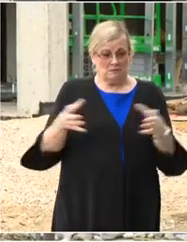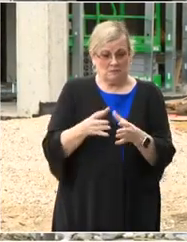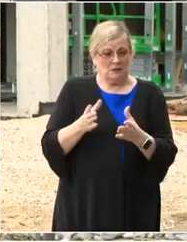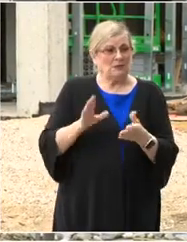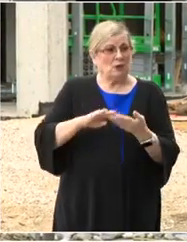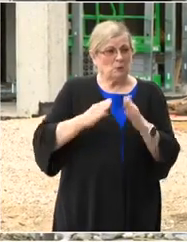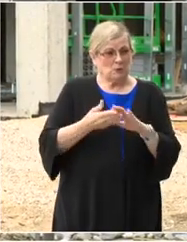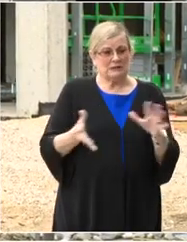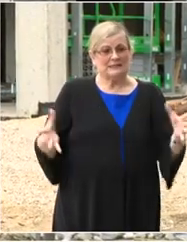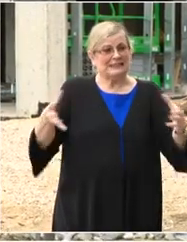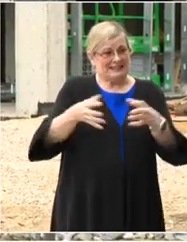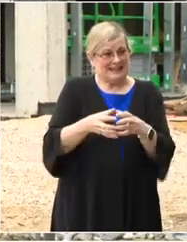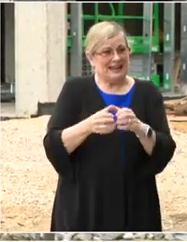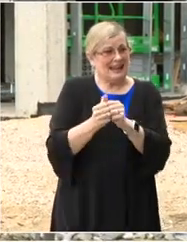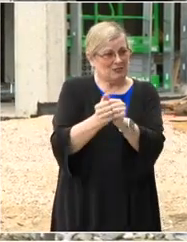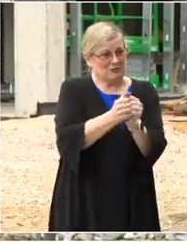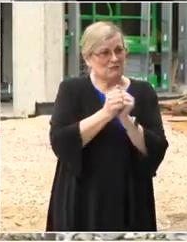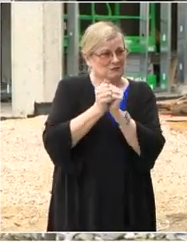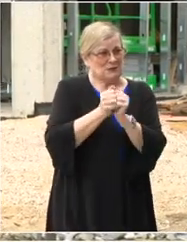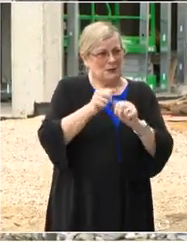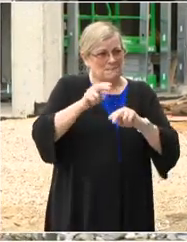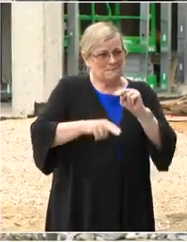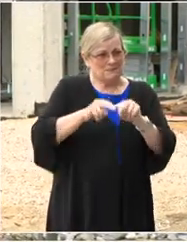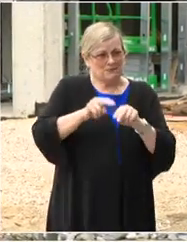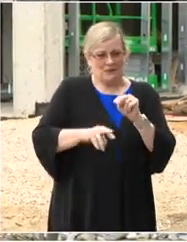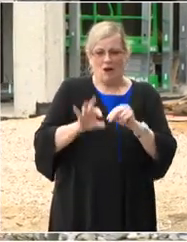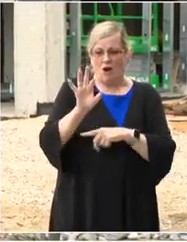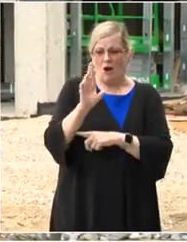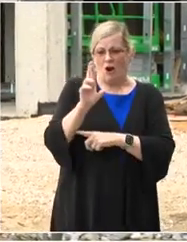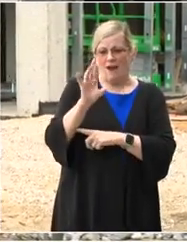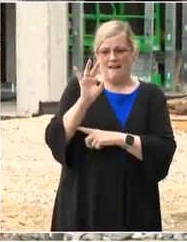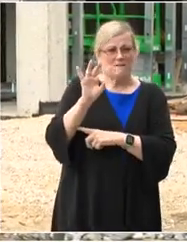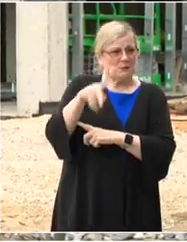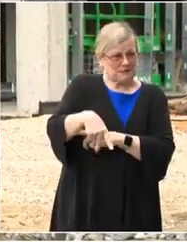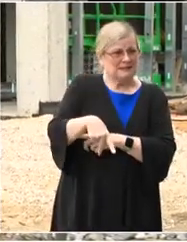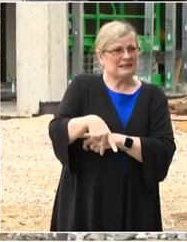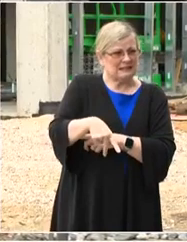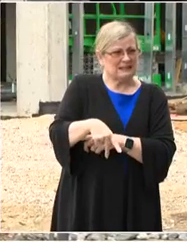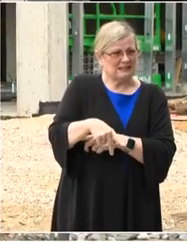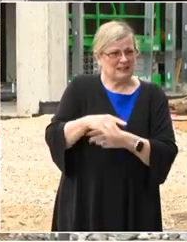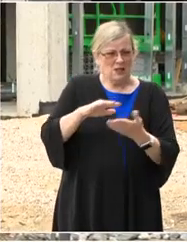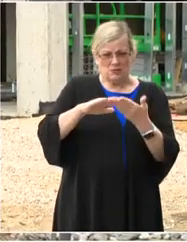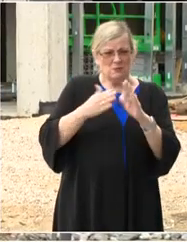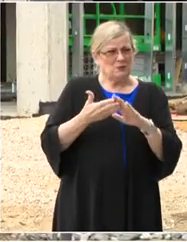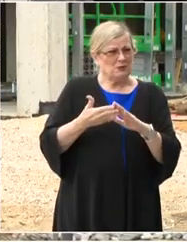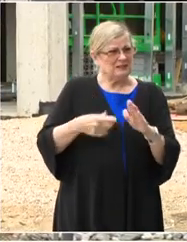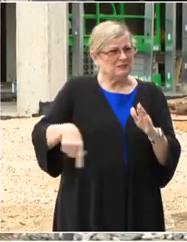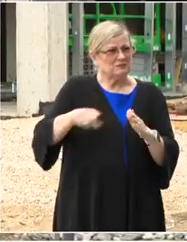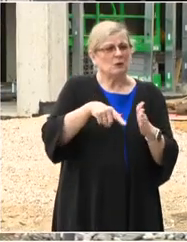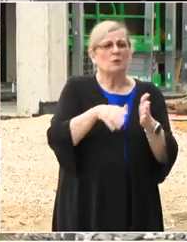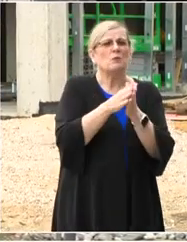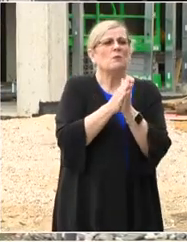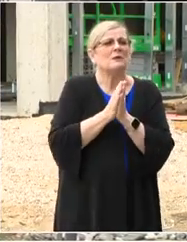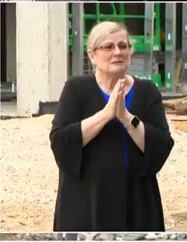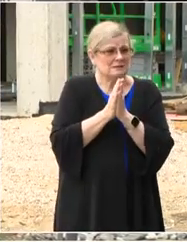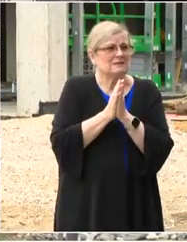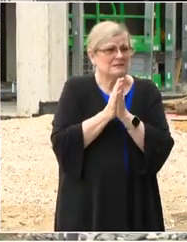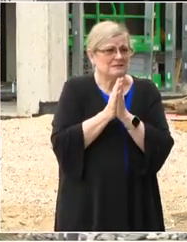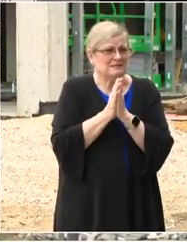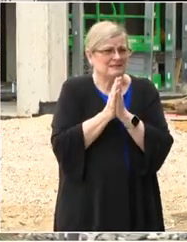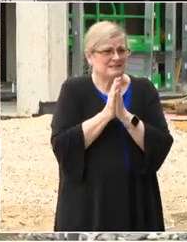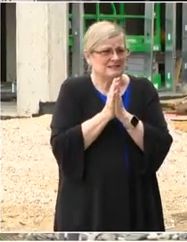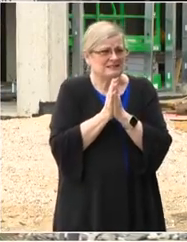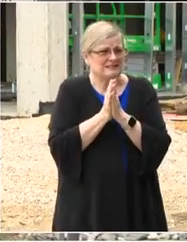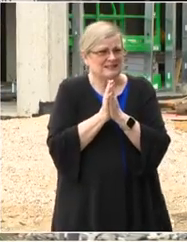to actually build the RFP by which we solicit. And what the community asked for here was an emphasis on affordable